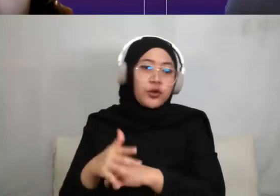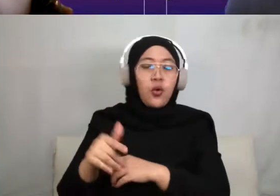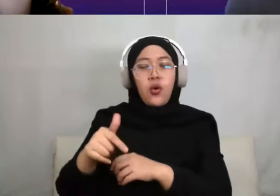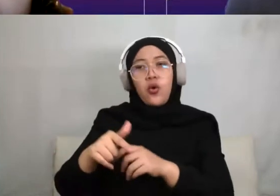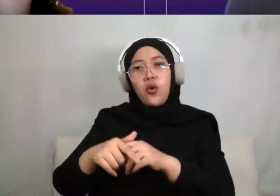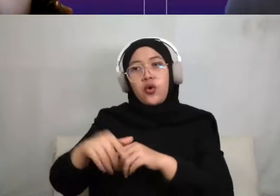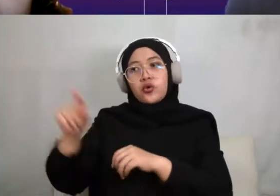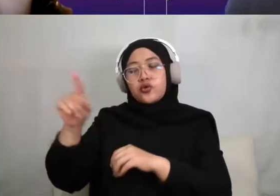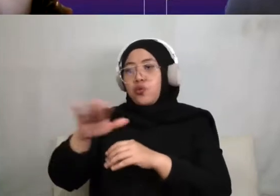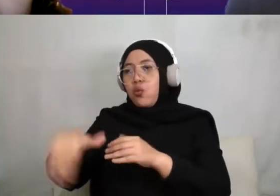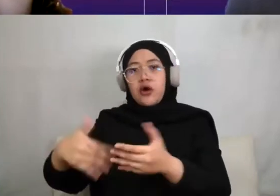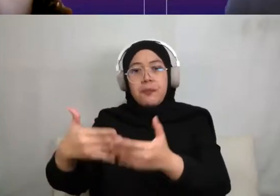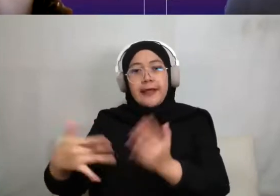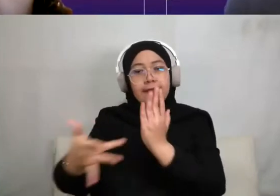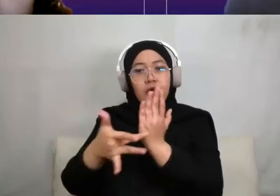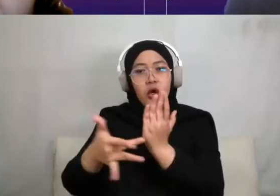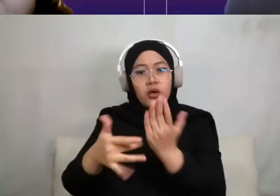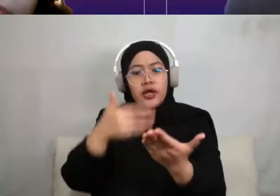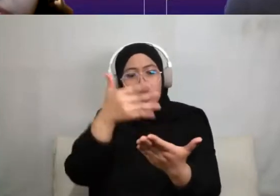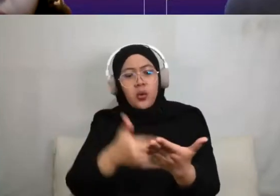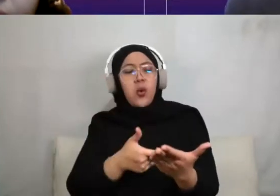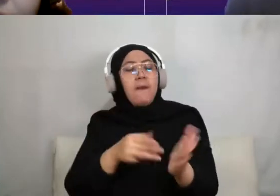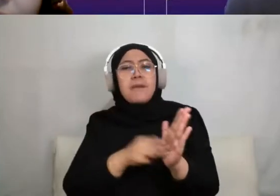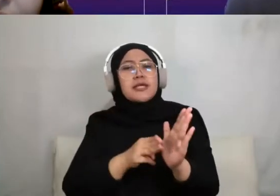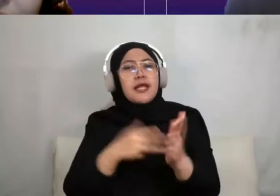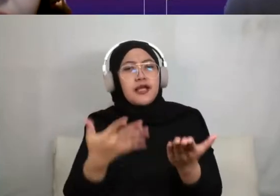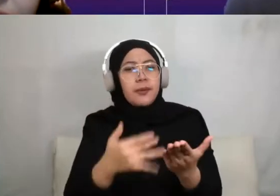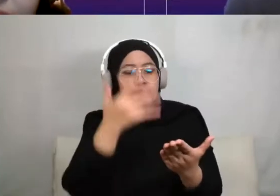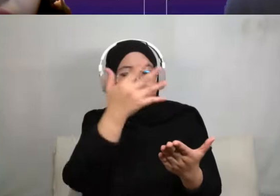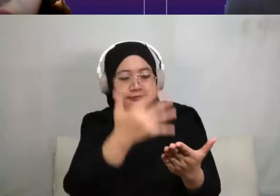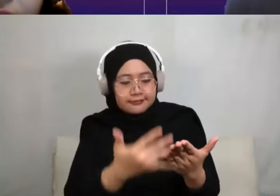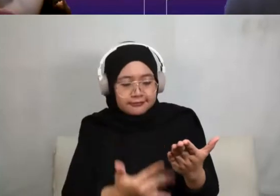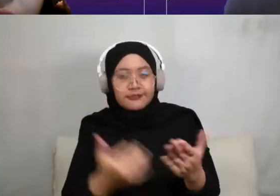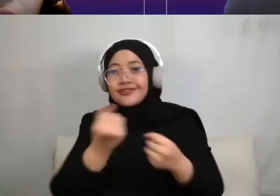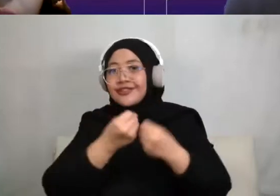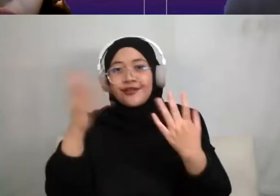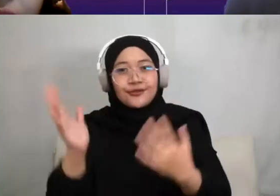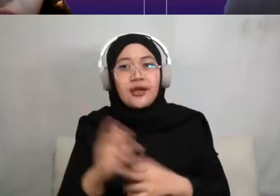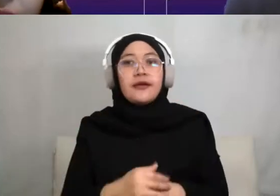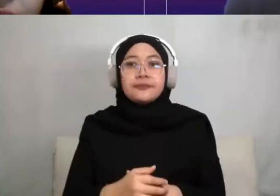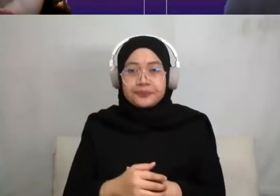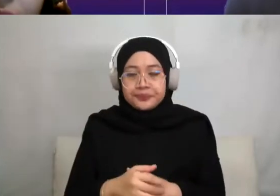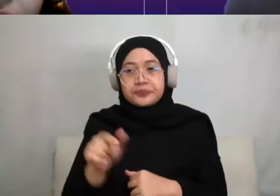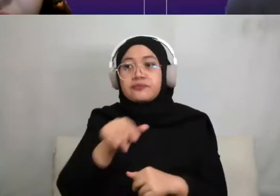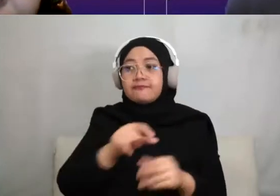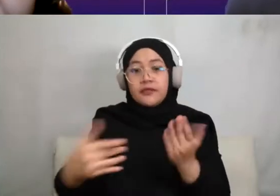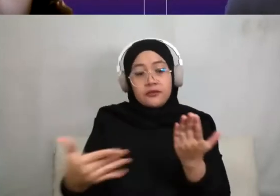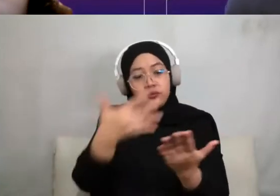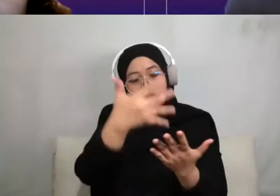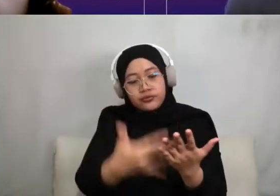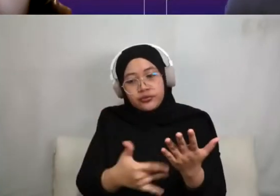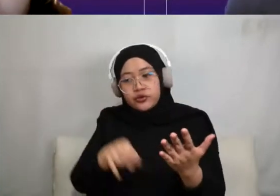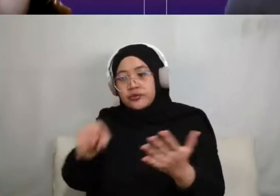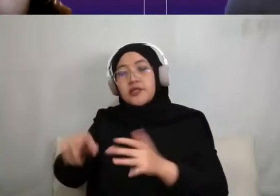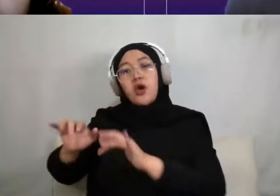there in the buses in the clusters itself. So we can connect a computer diagnosis tool, and then we can understand what are the issues are